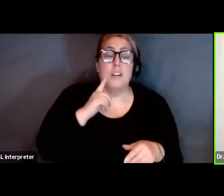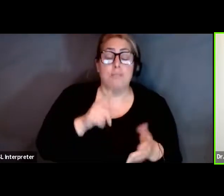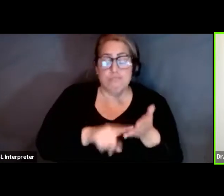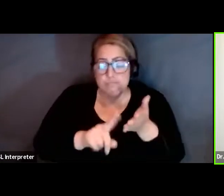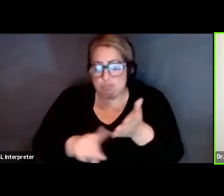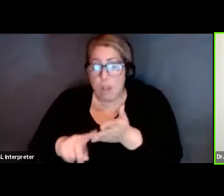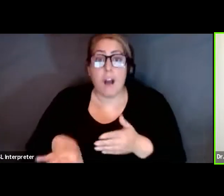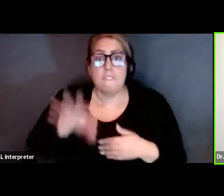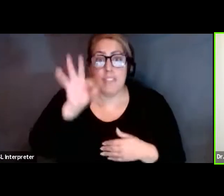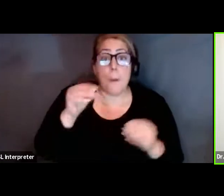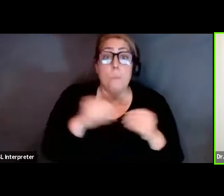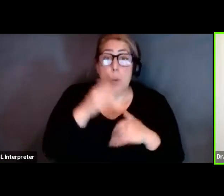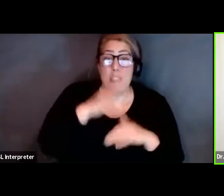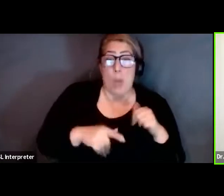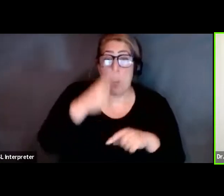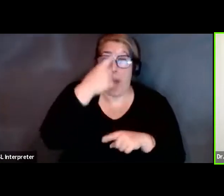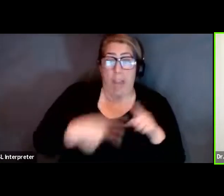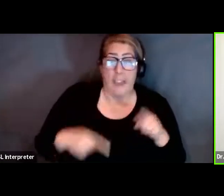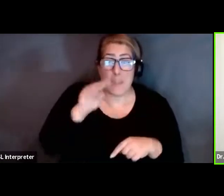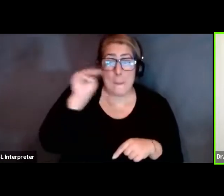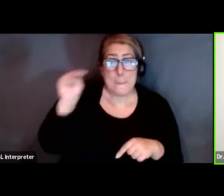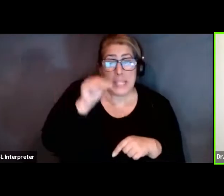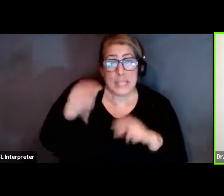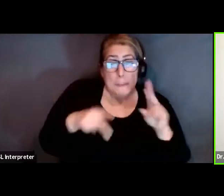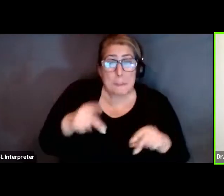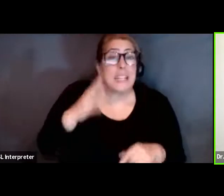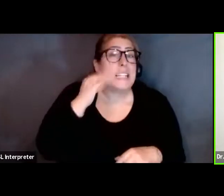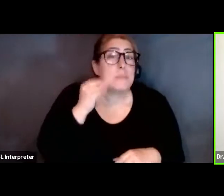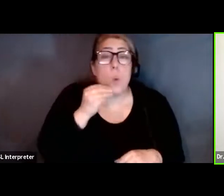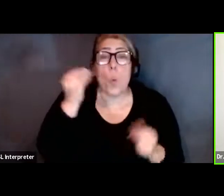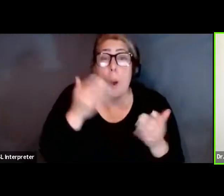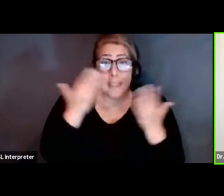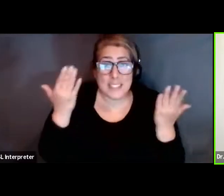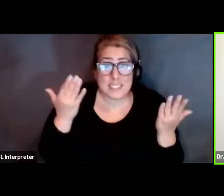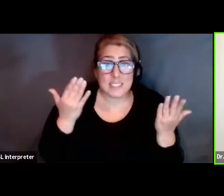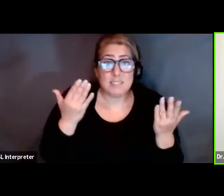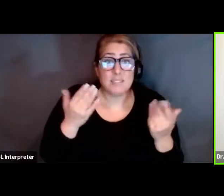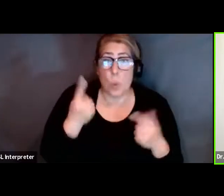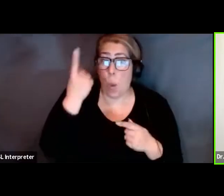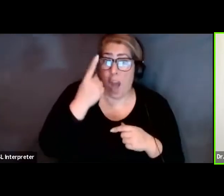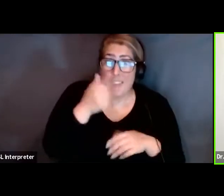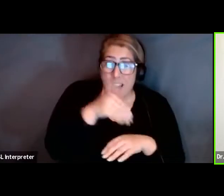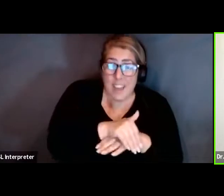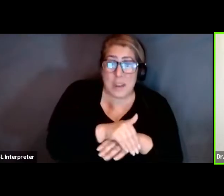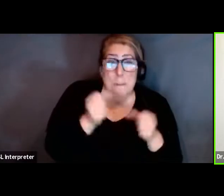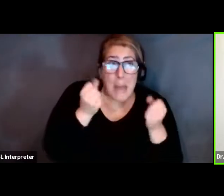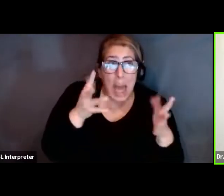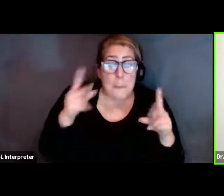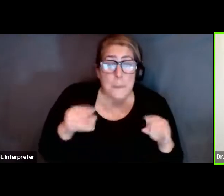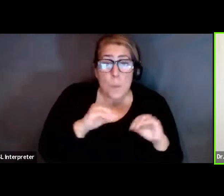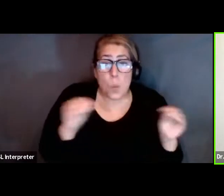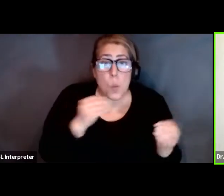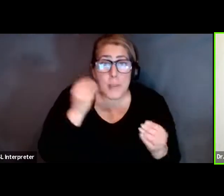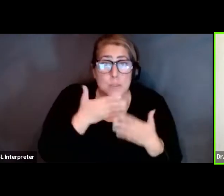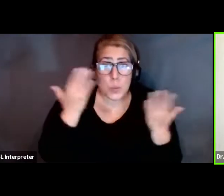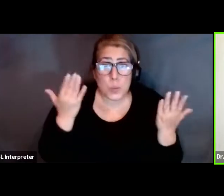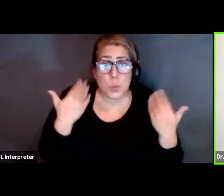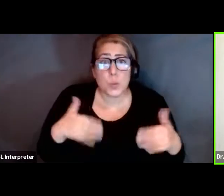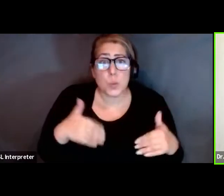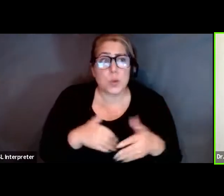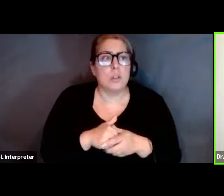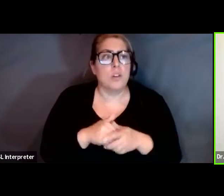experiencing homelessness across the country on a single night, and more than 20% of them had a serious mental illness.